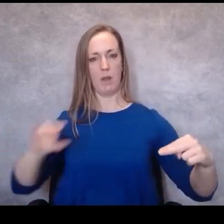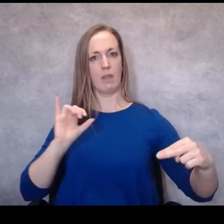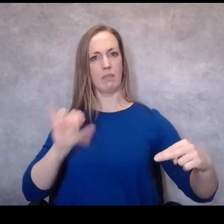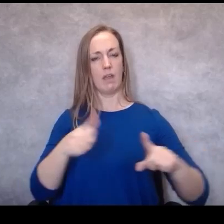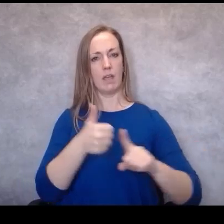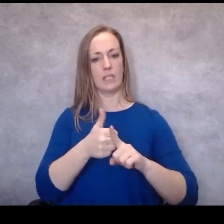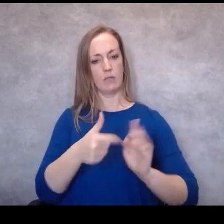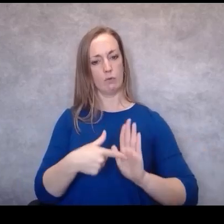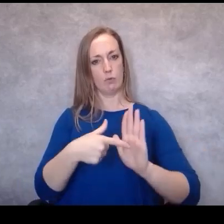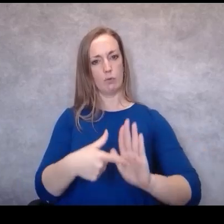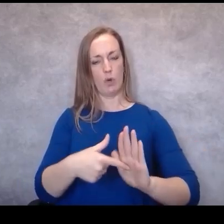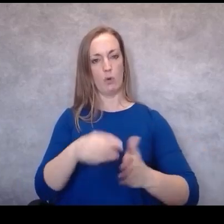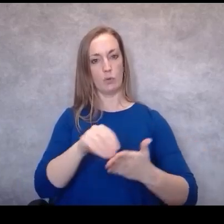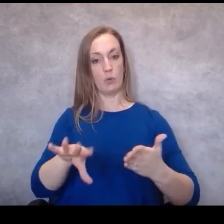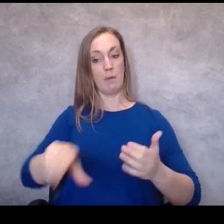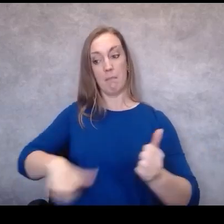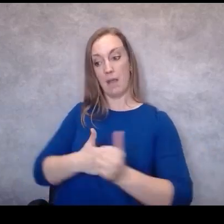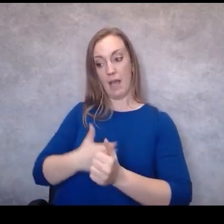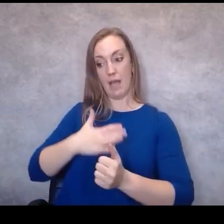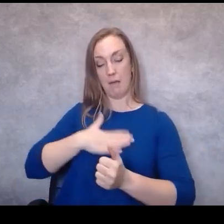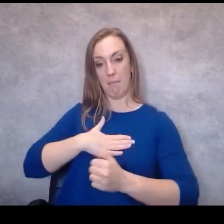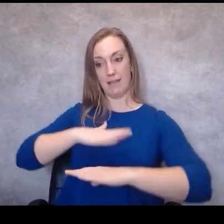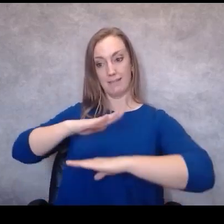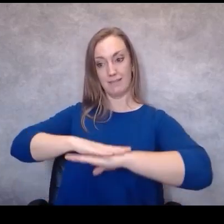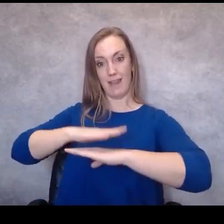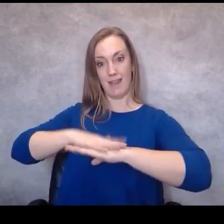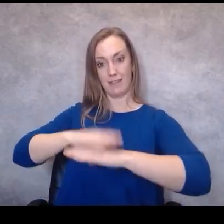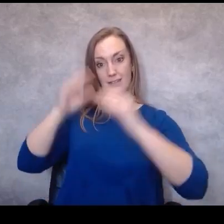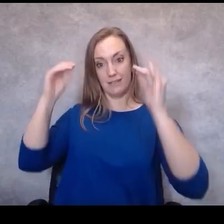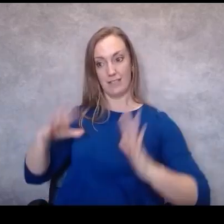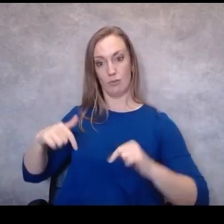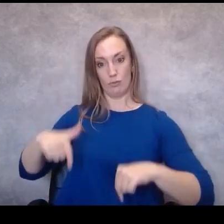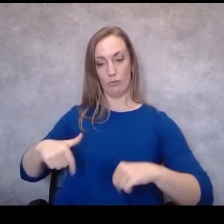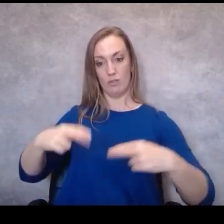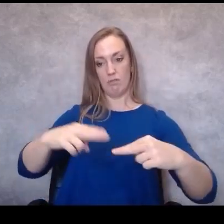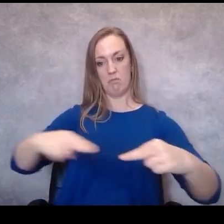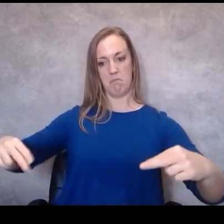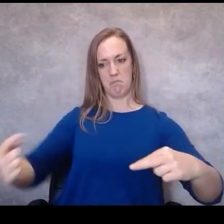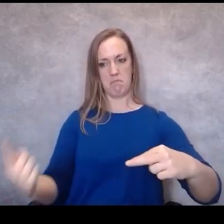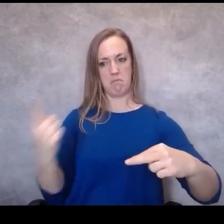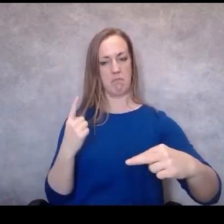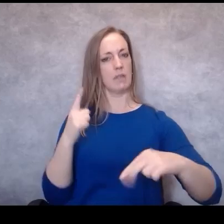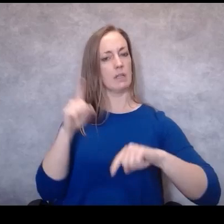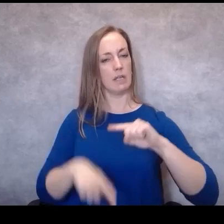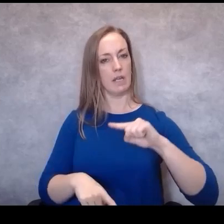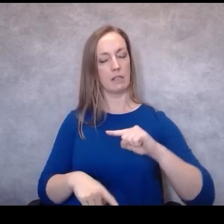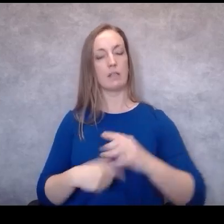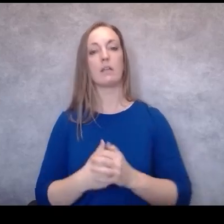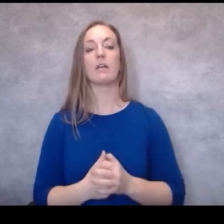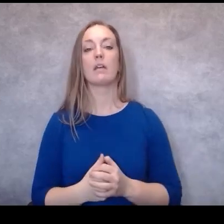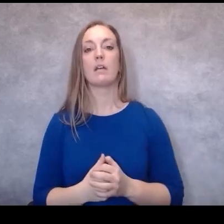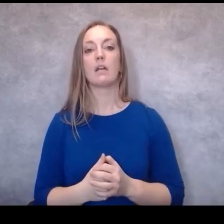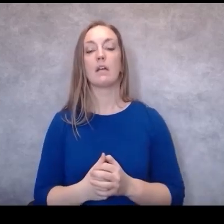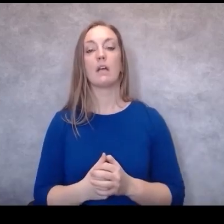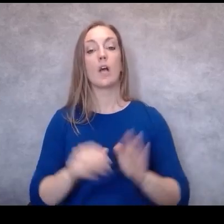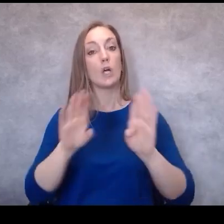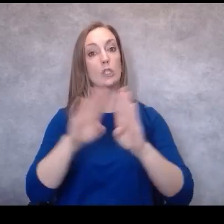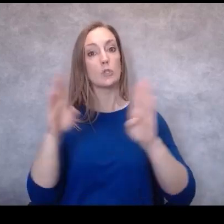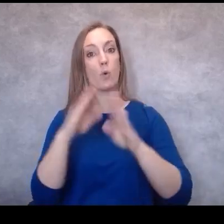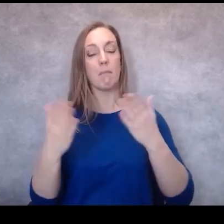they should not go behind a teacher's desk. A stop sign on any classroom exit door may be beneficial to give a